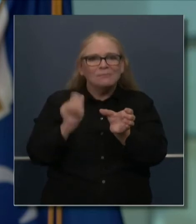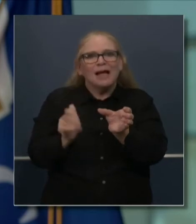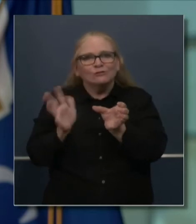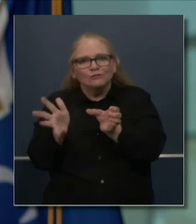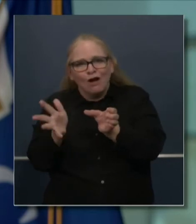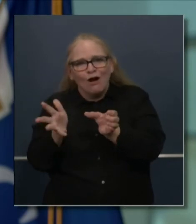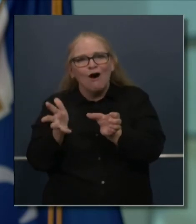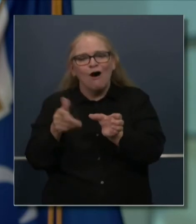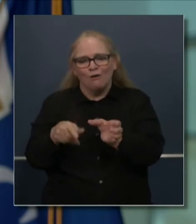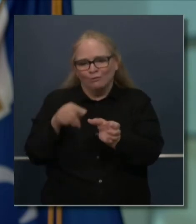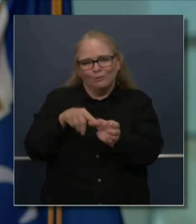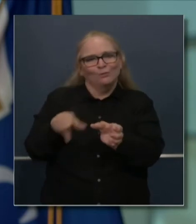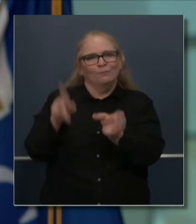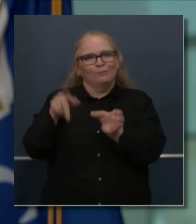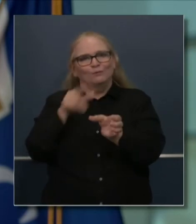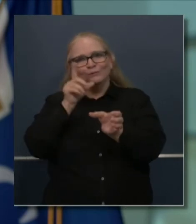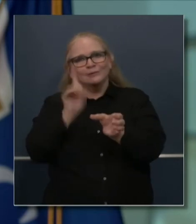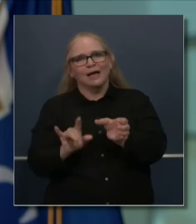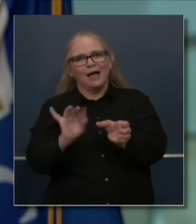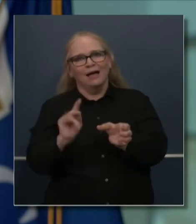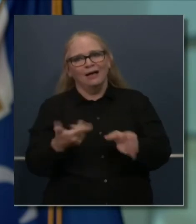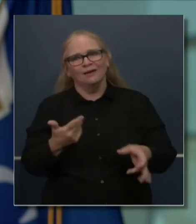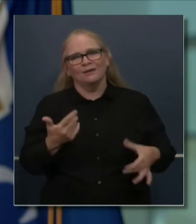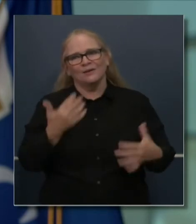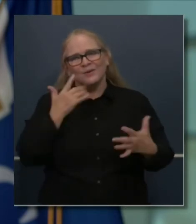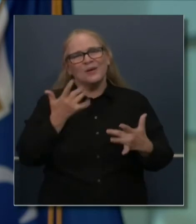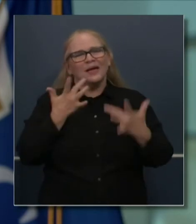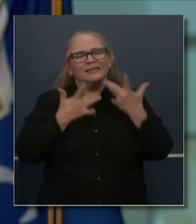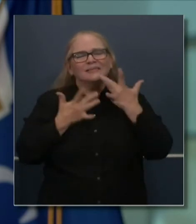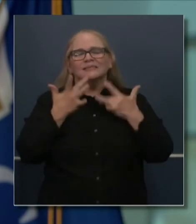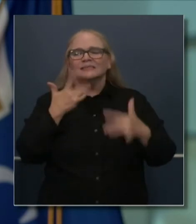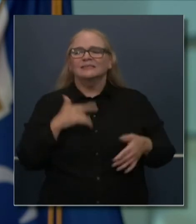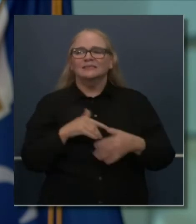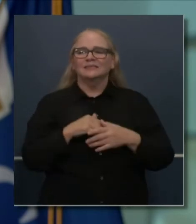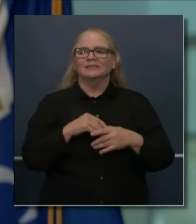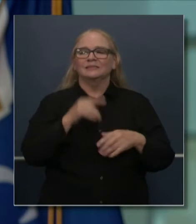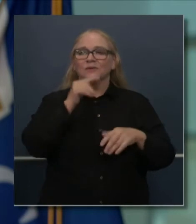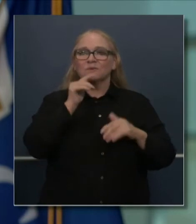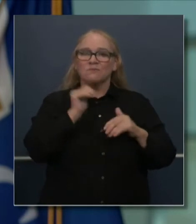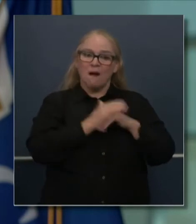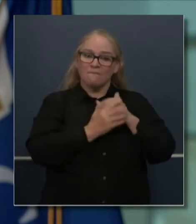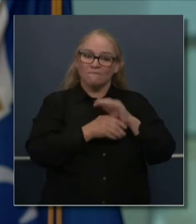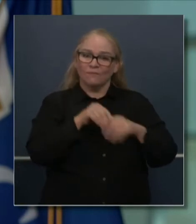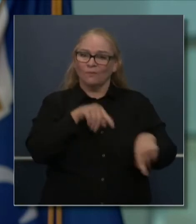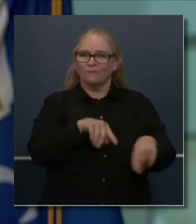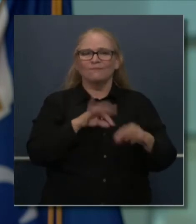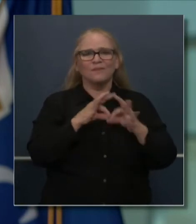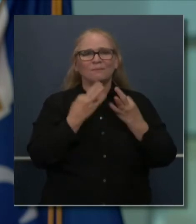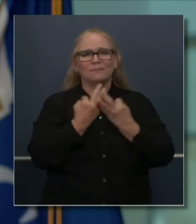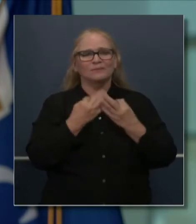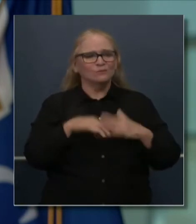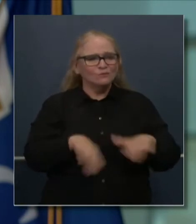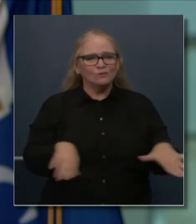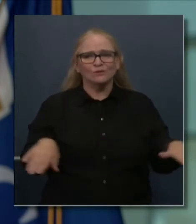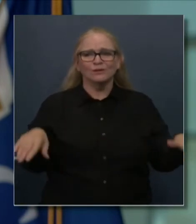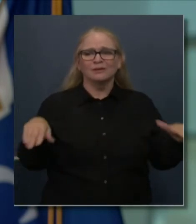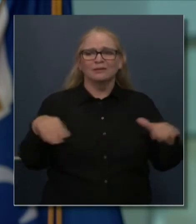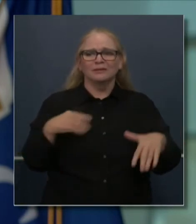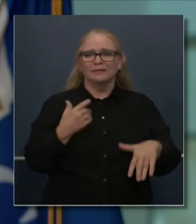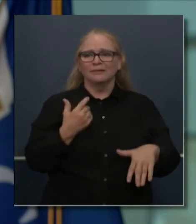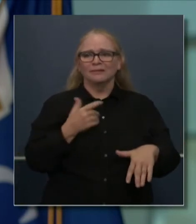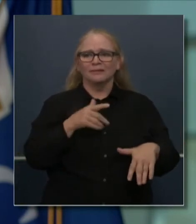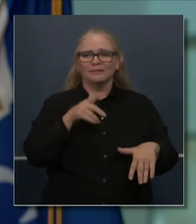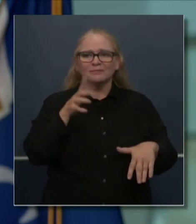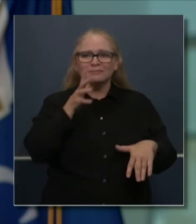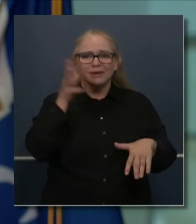there as, well, the only one swaddling a young child, singing to a young child because a